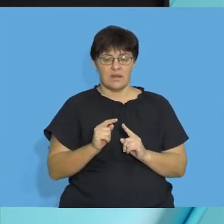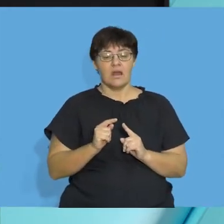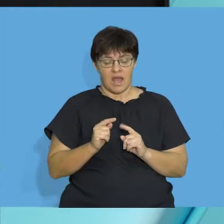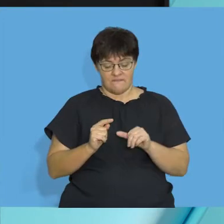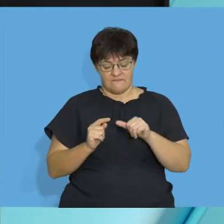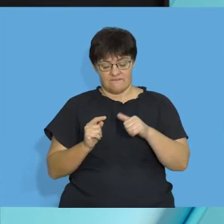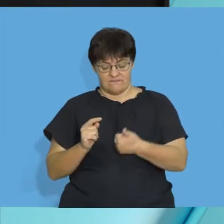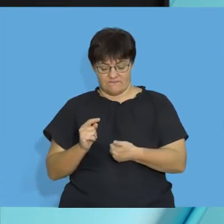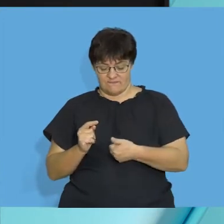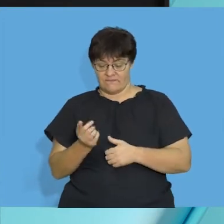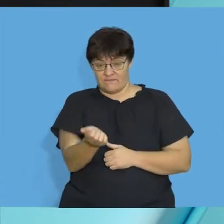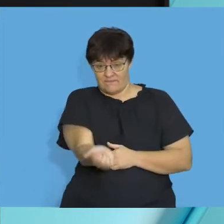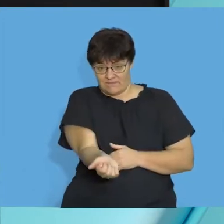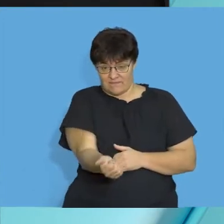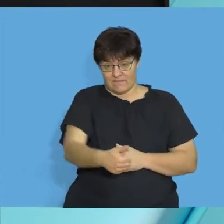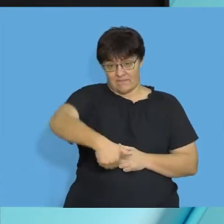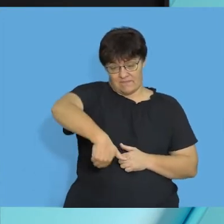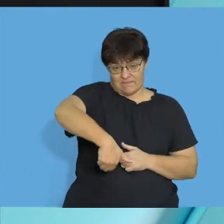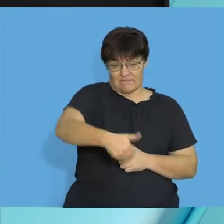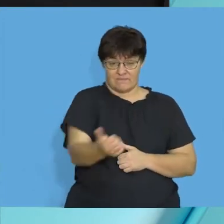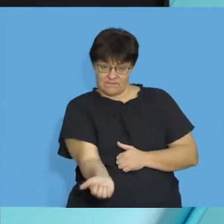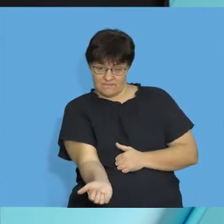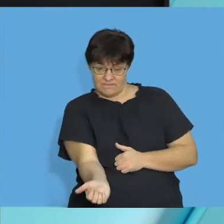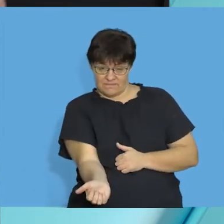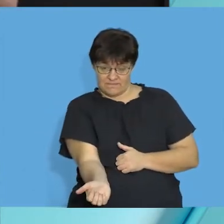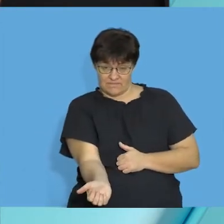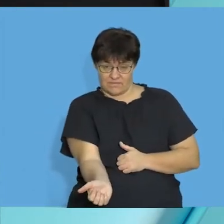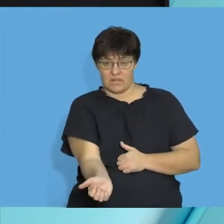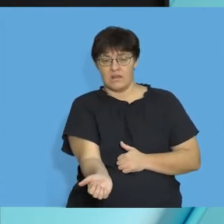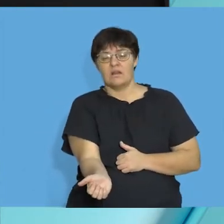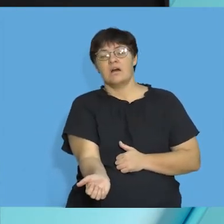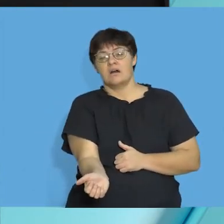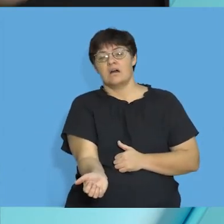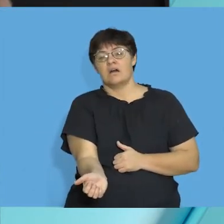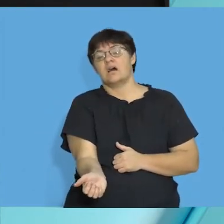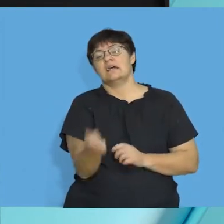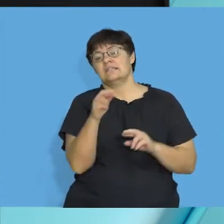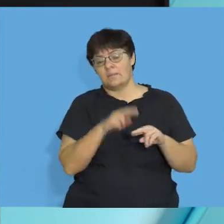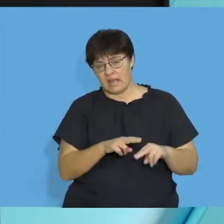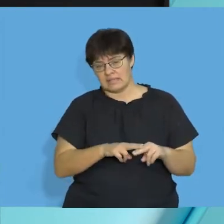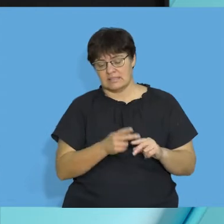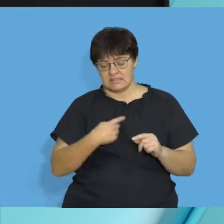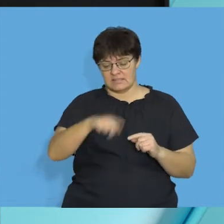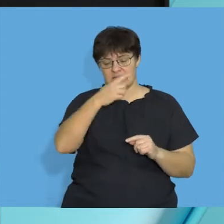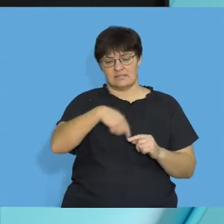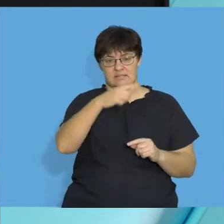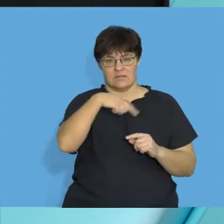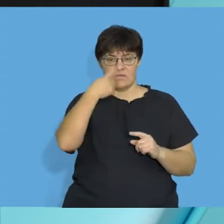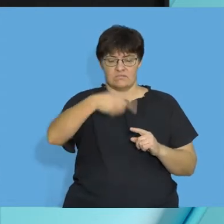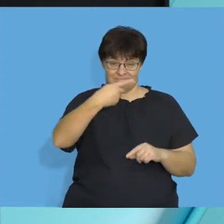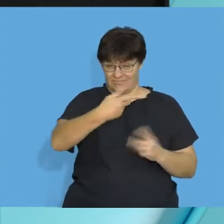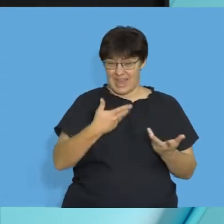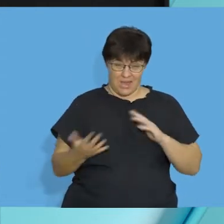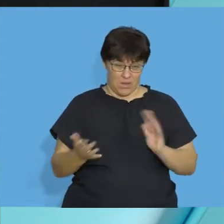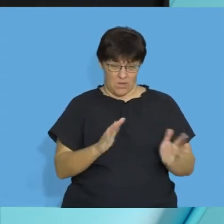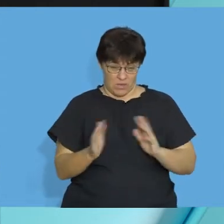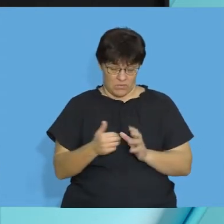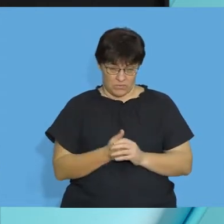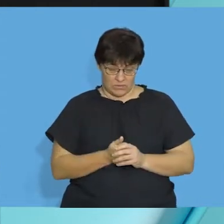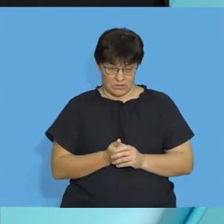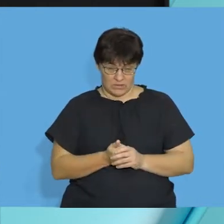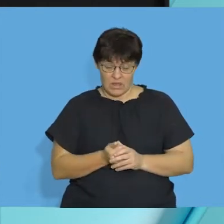direction. Depending on the way that the wire is wound around the coil, that can also make a difference. But